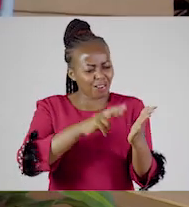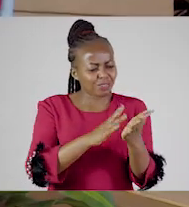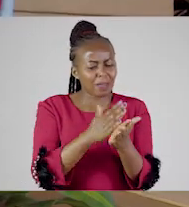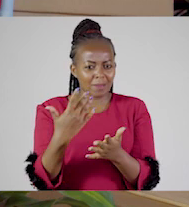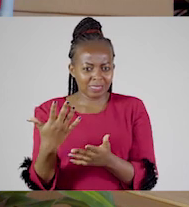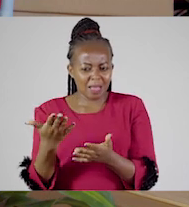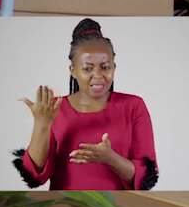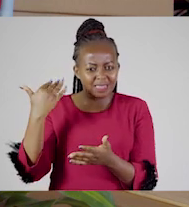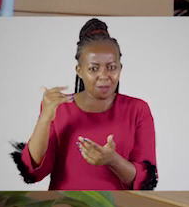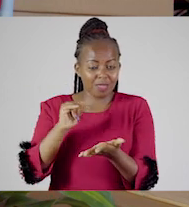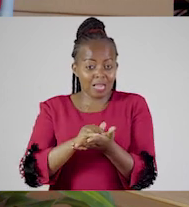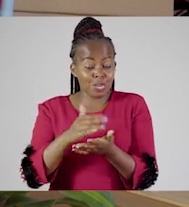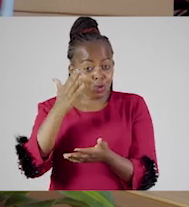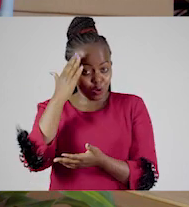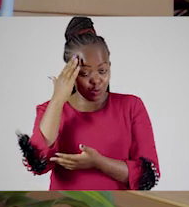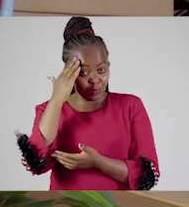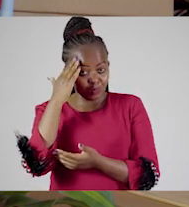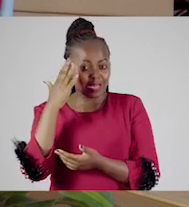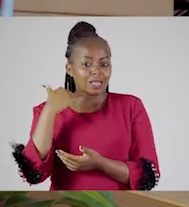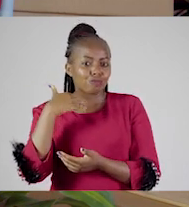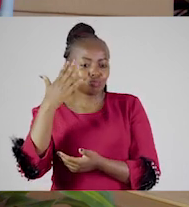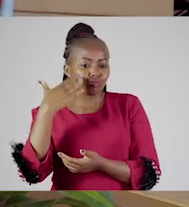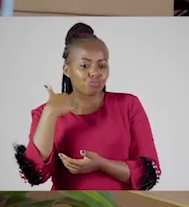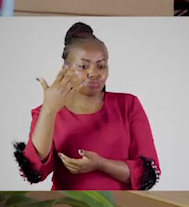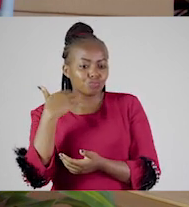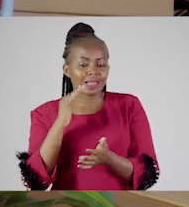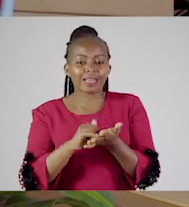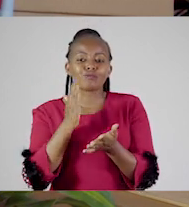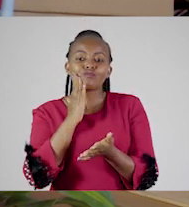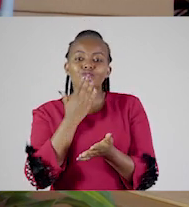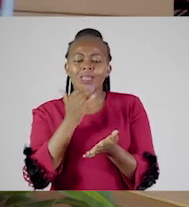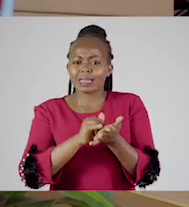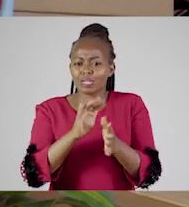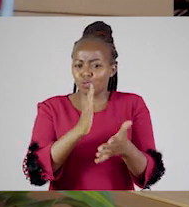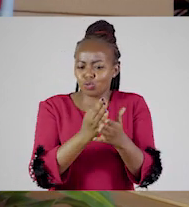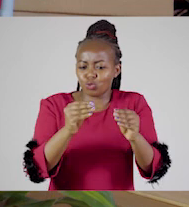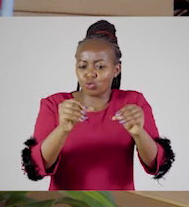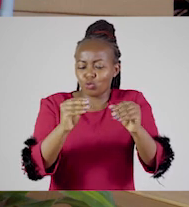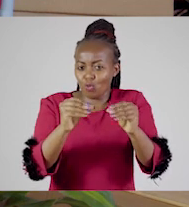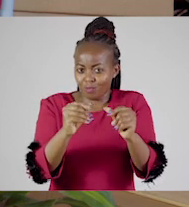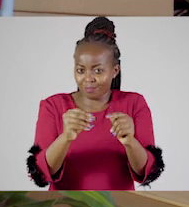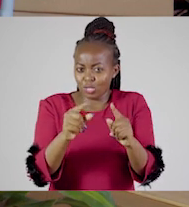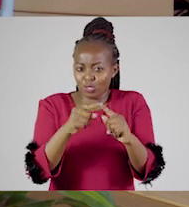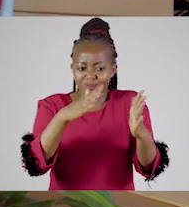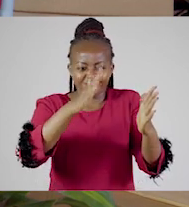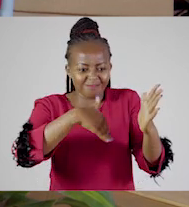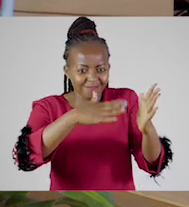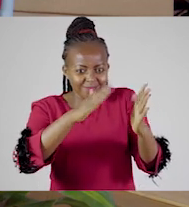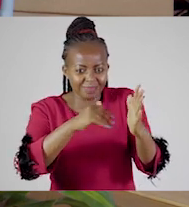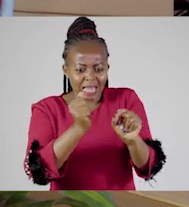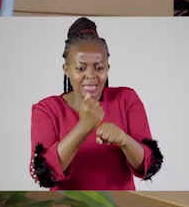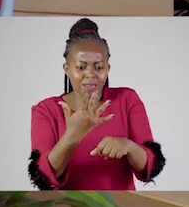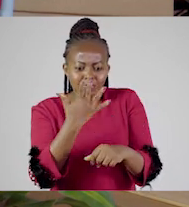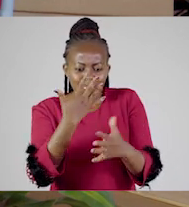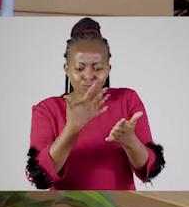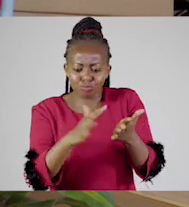somewhere some time ago that, you know, the blush makeup brush, that it's apparently right. gentle enough to just get all that